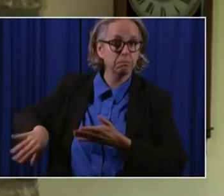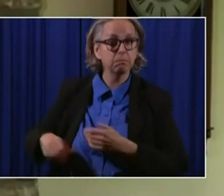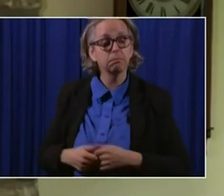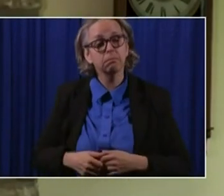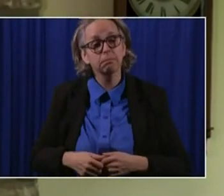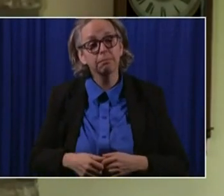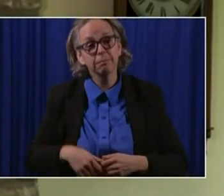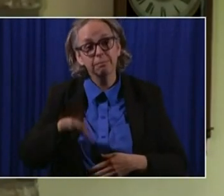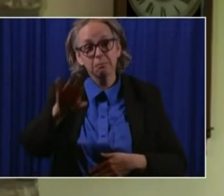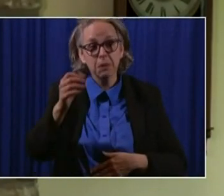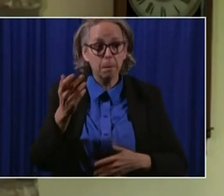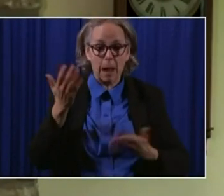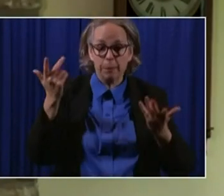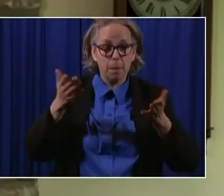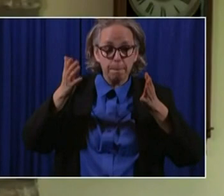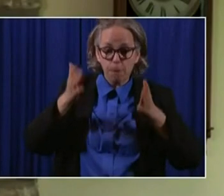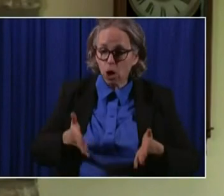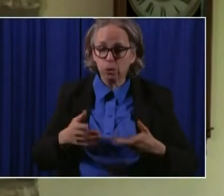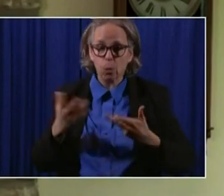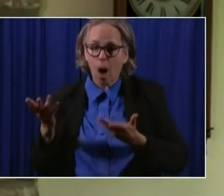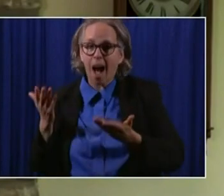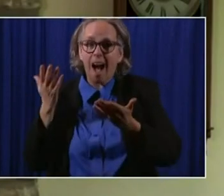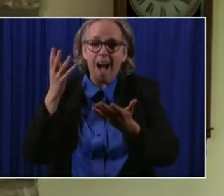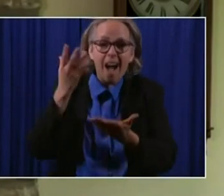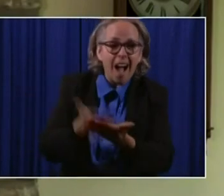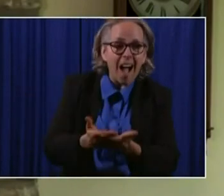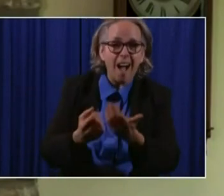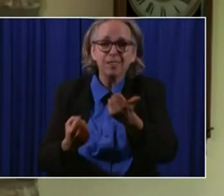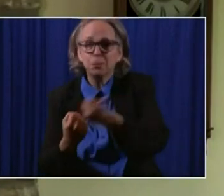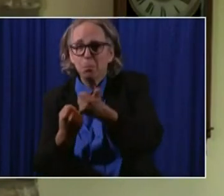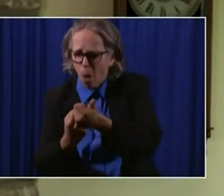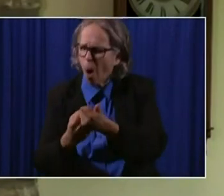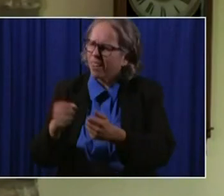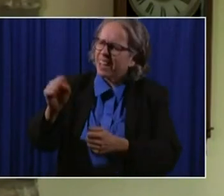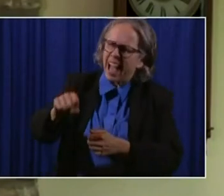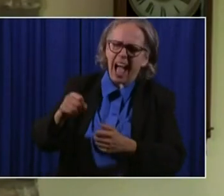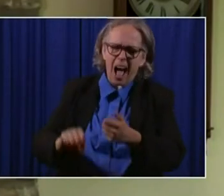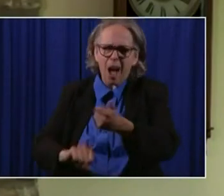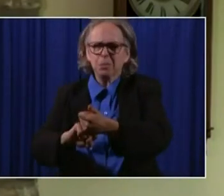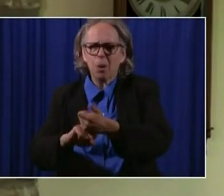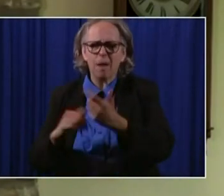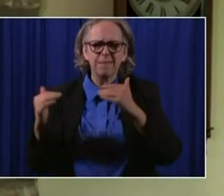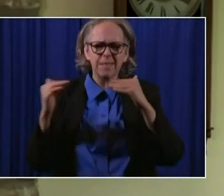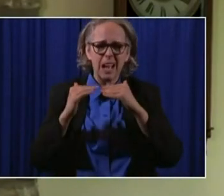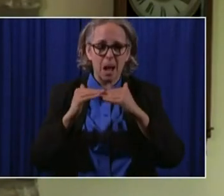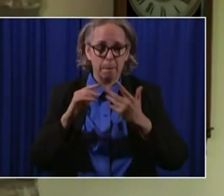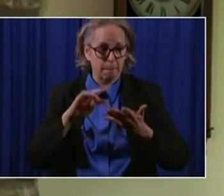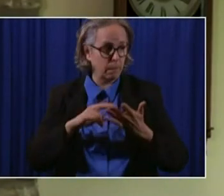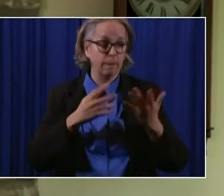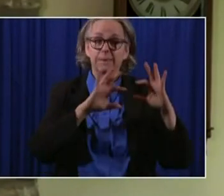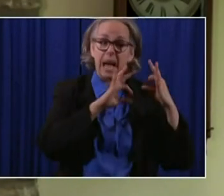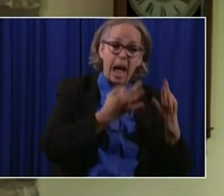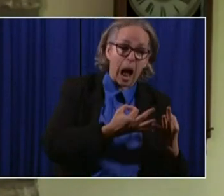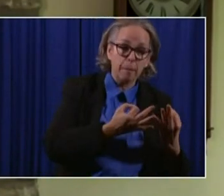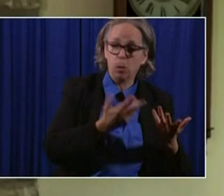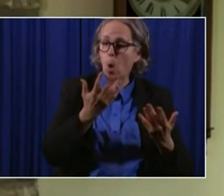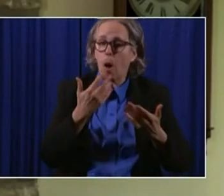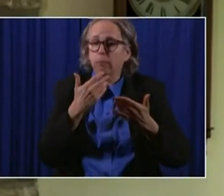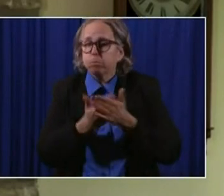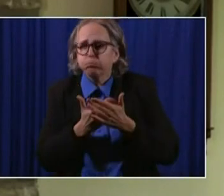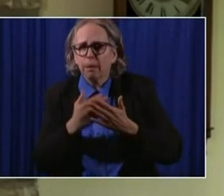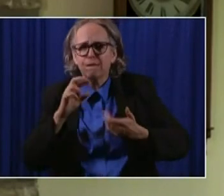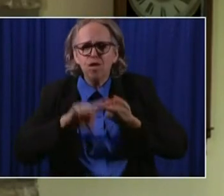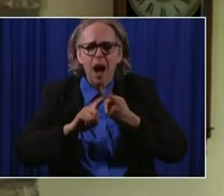people there. Many times it's family members. Sometimes it may be someone else who's very, very close to the family or very, very